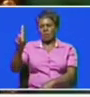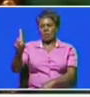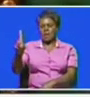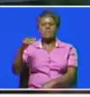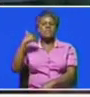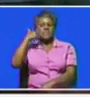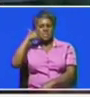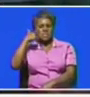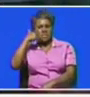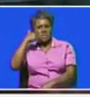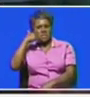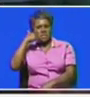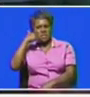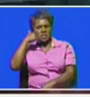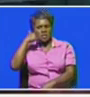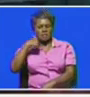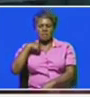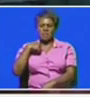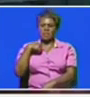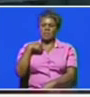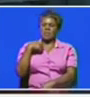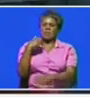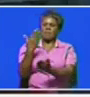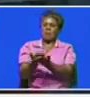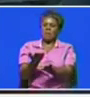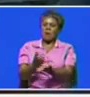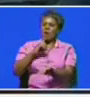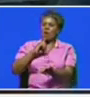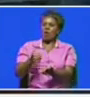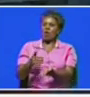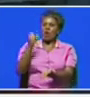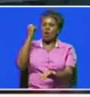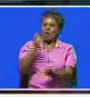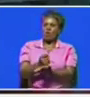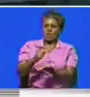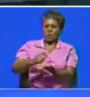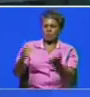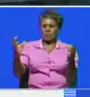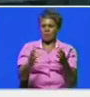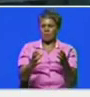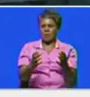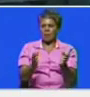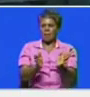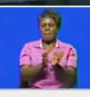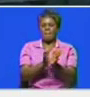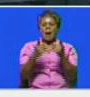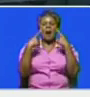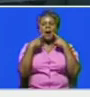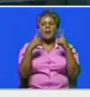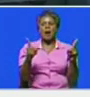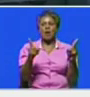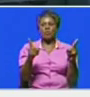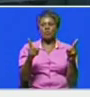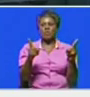unwell. Mr. Speaker, I would also beg that you do direct the office of the clerk to make sure that they make public the